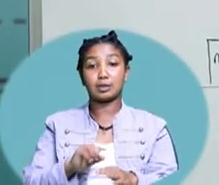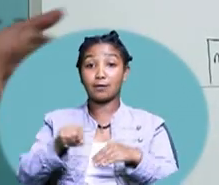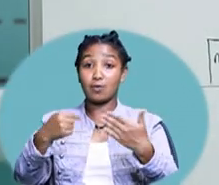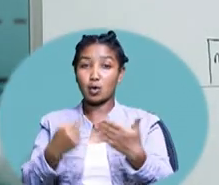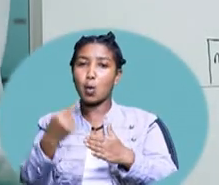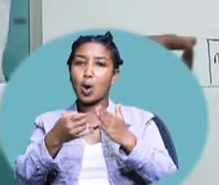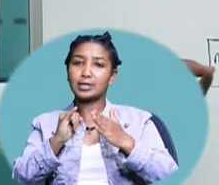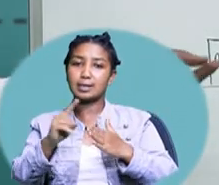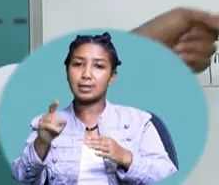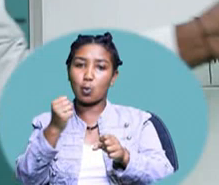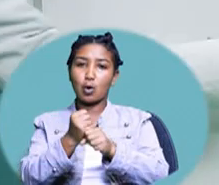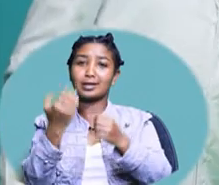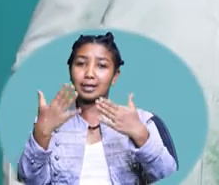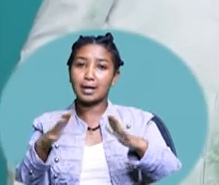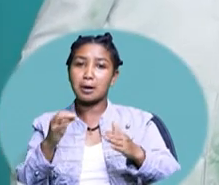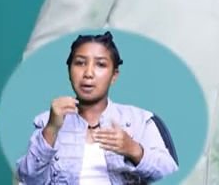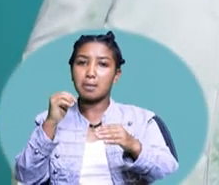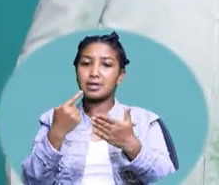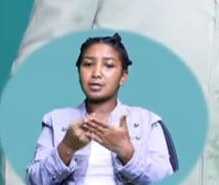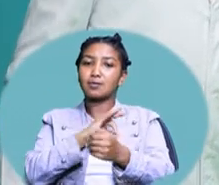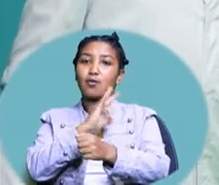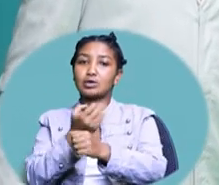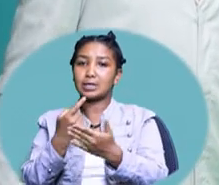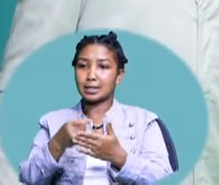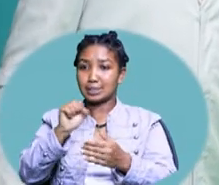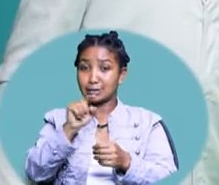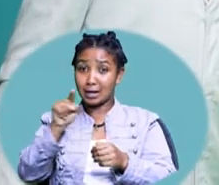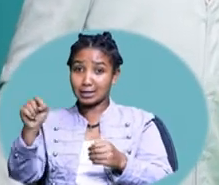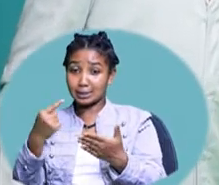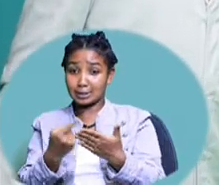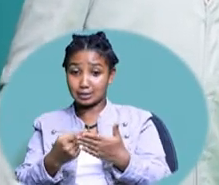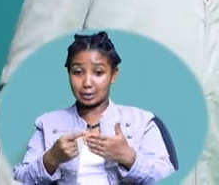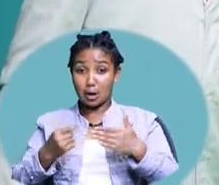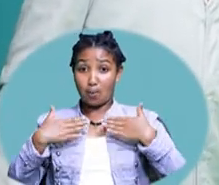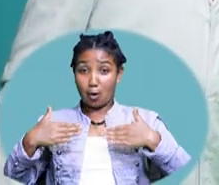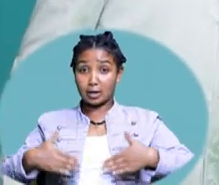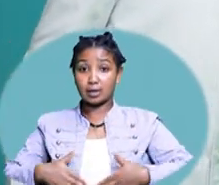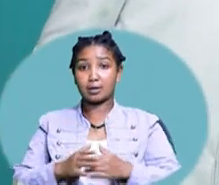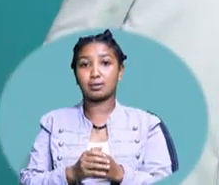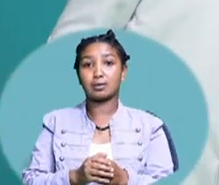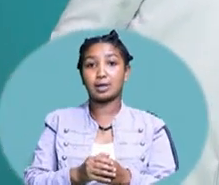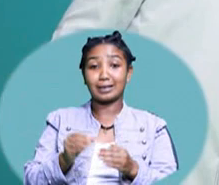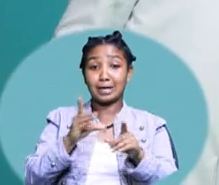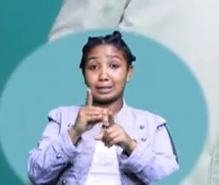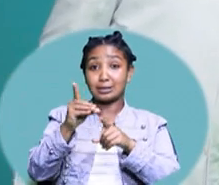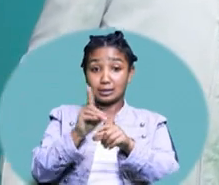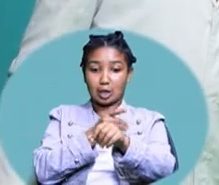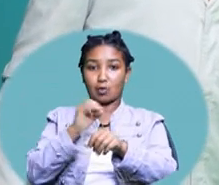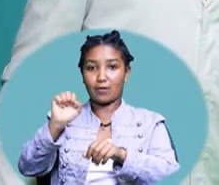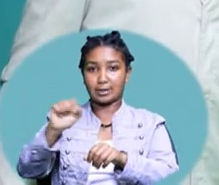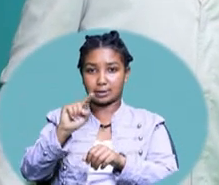Therefore, what is the work done by this force in displacing this massive body a distance of